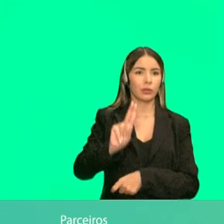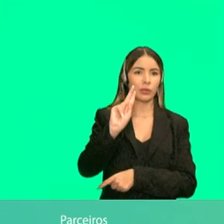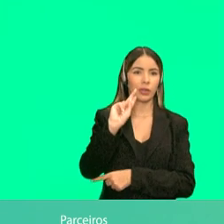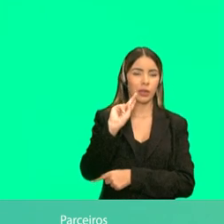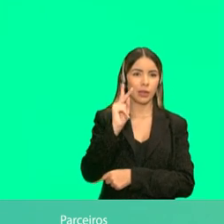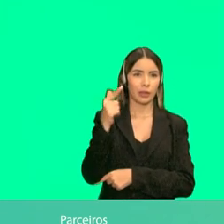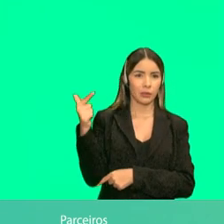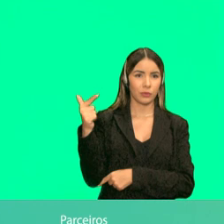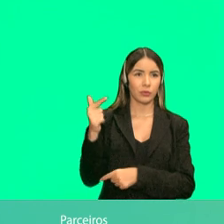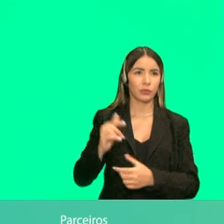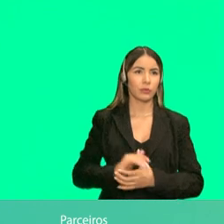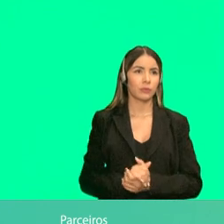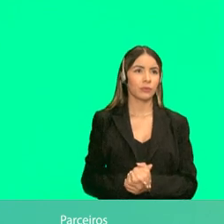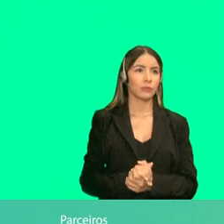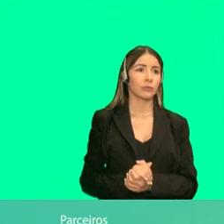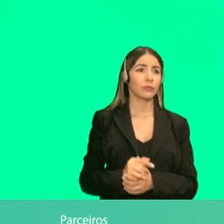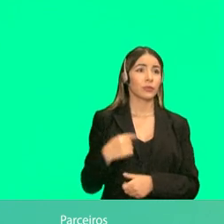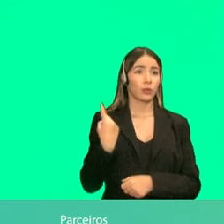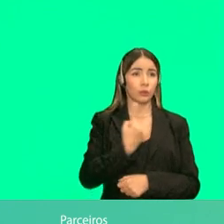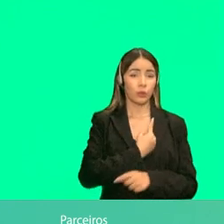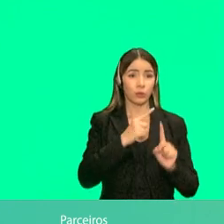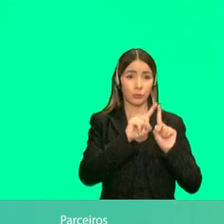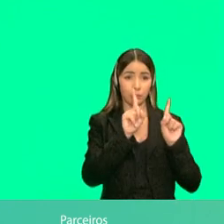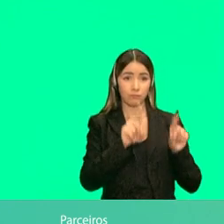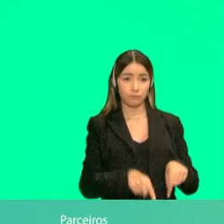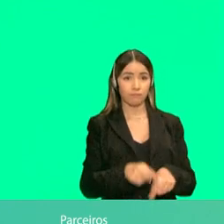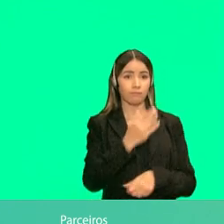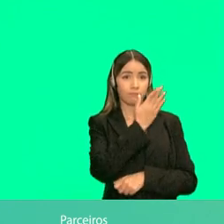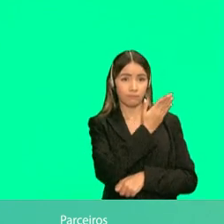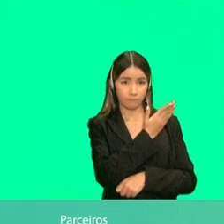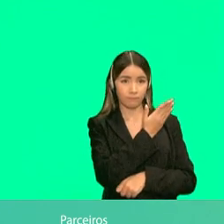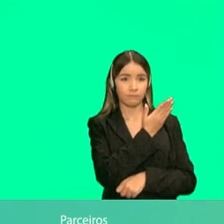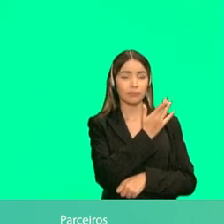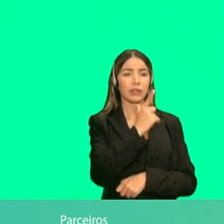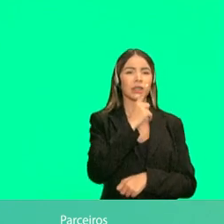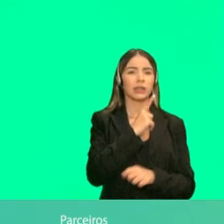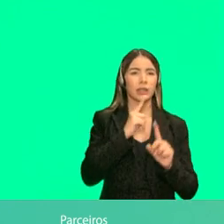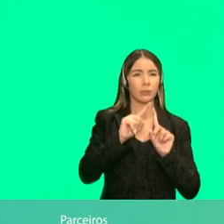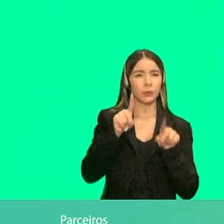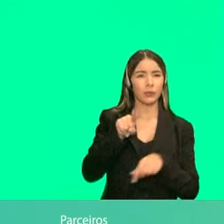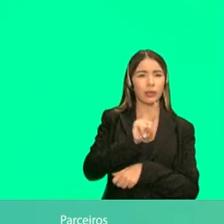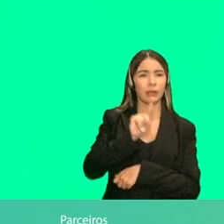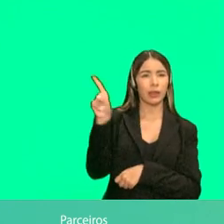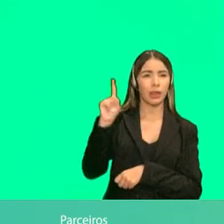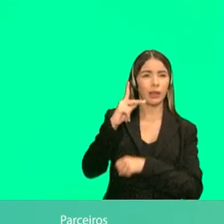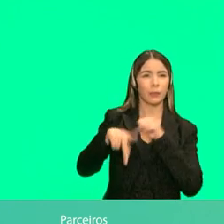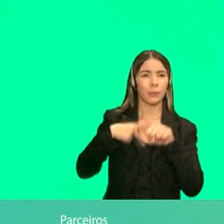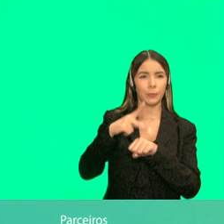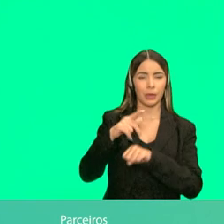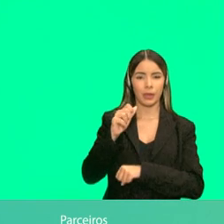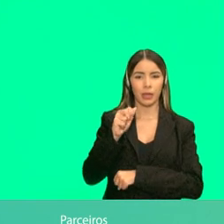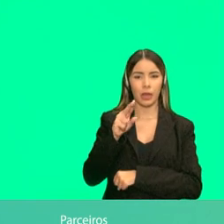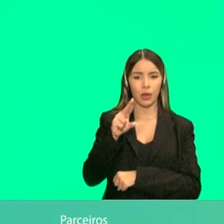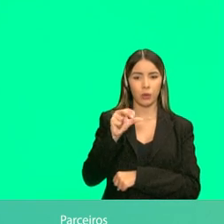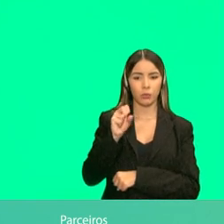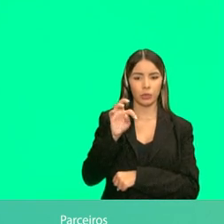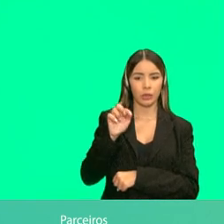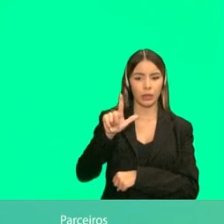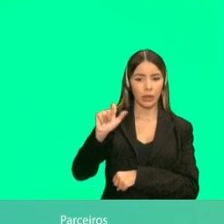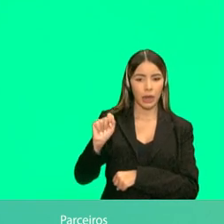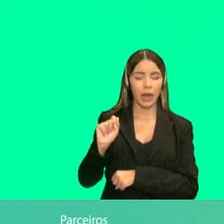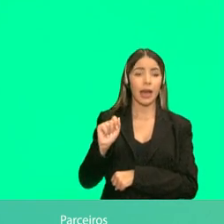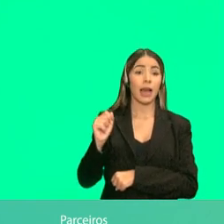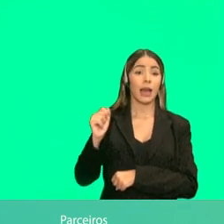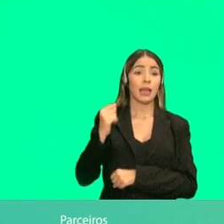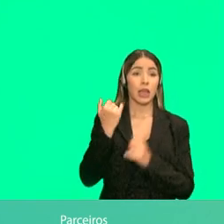year. We have 10 megawatts of electrolyzers. The idea is to produce 3,500